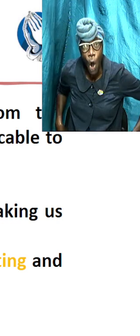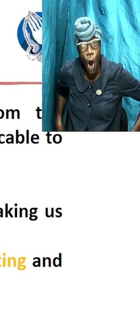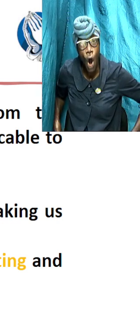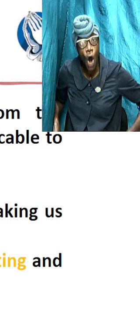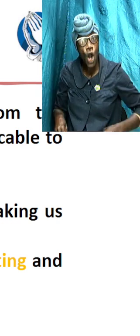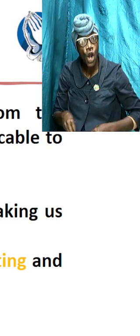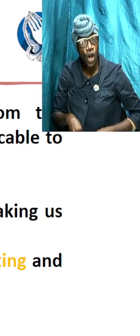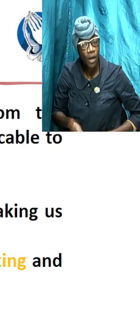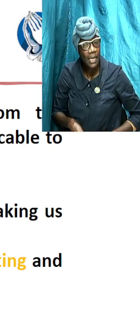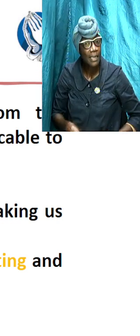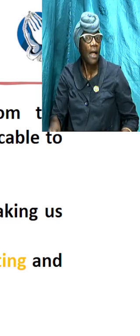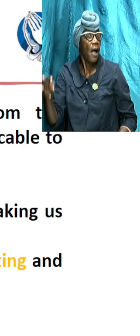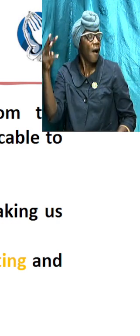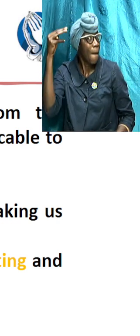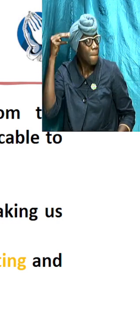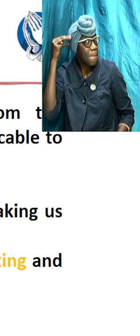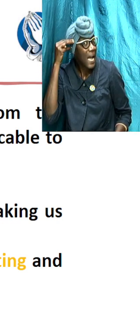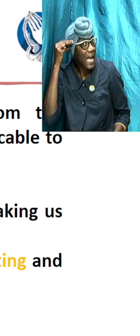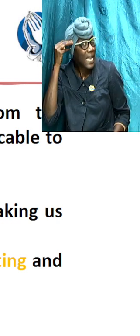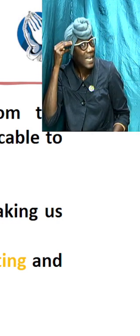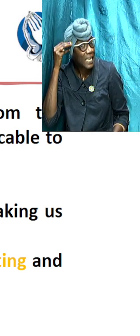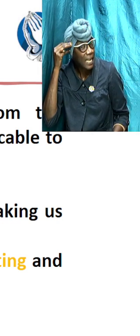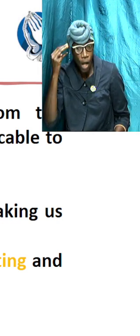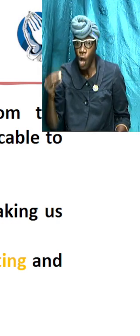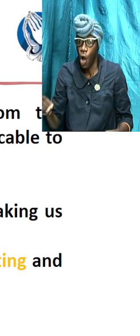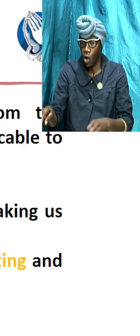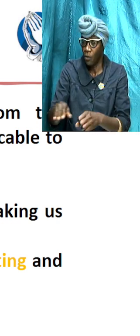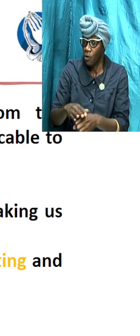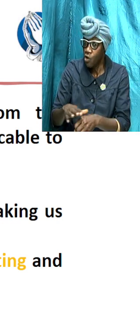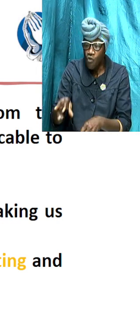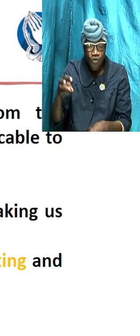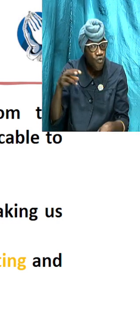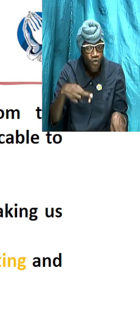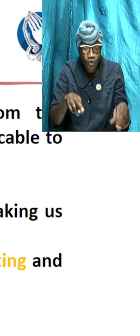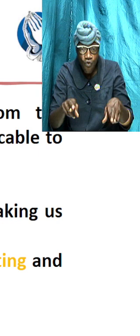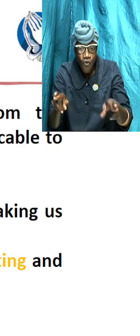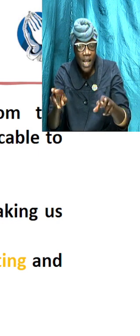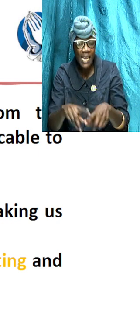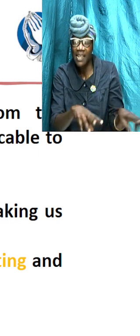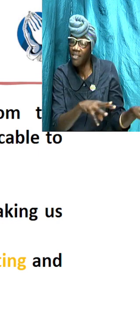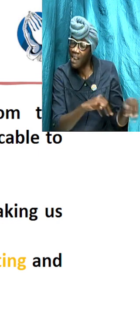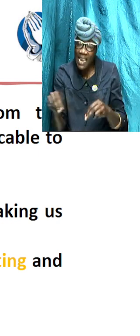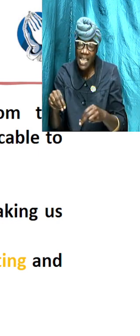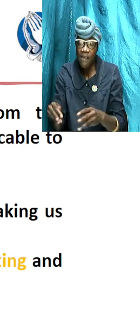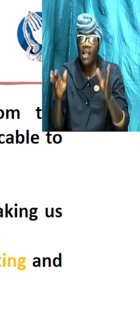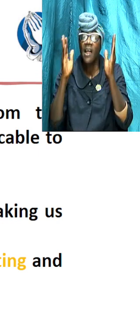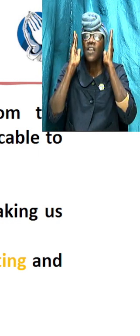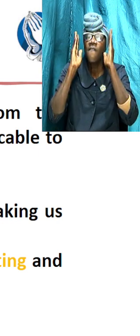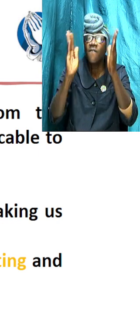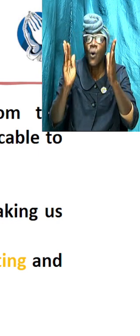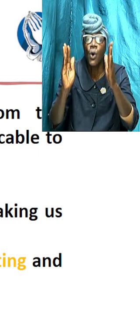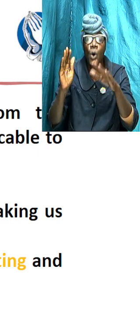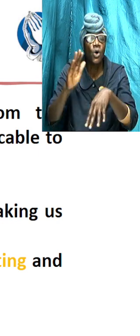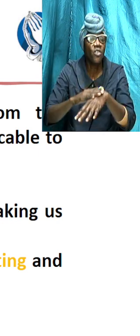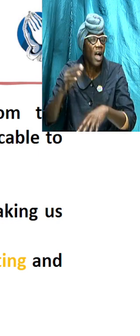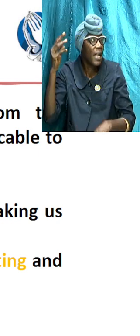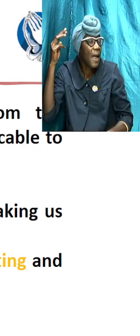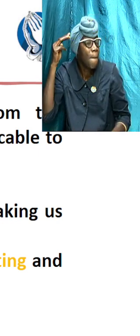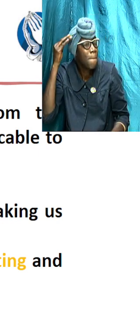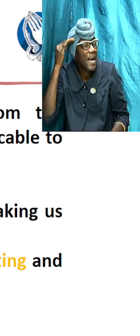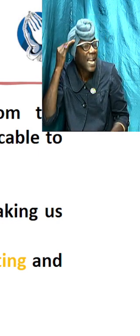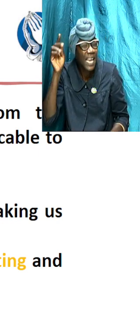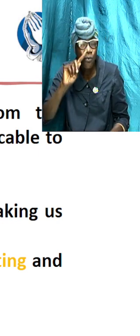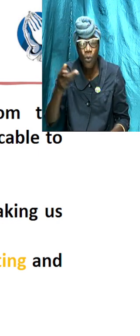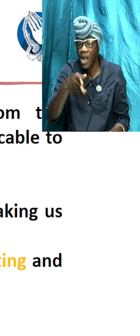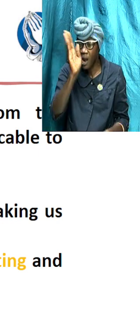the loins of our minds girded to the sense that we are ready to leave. Amen. The focus in our minds must be where God is taking